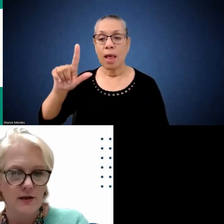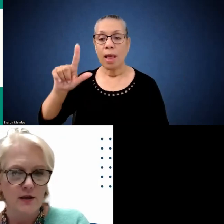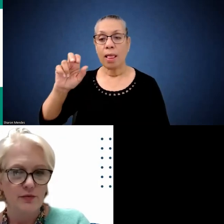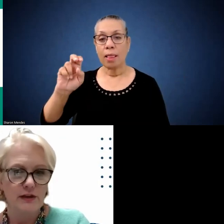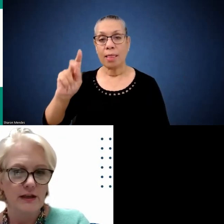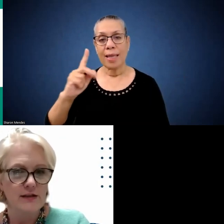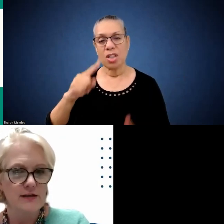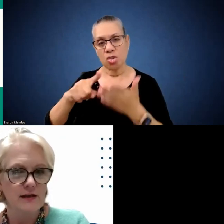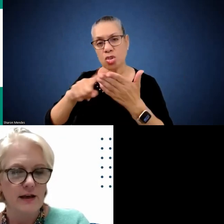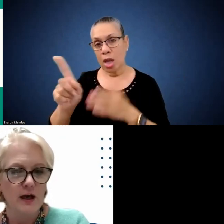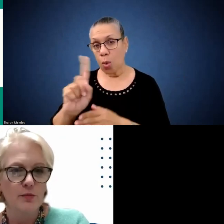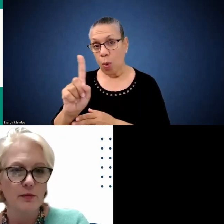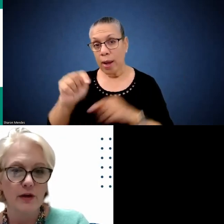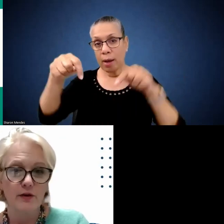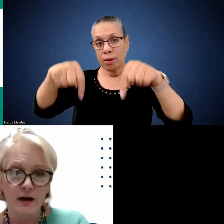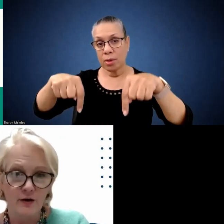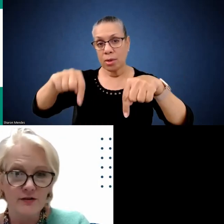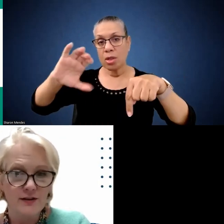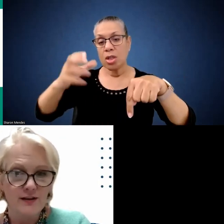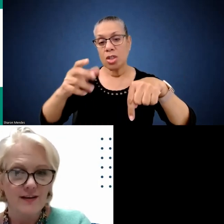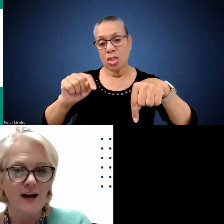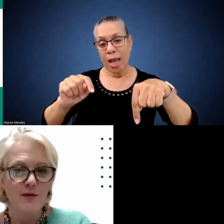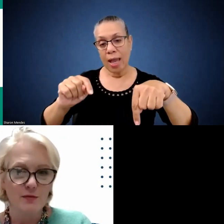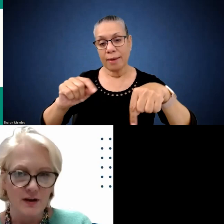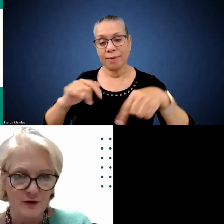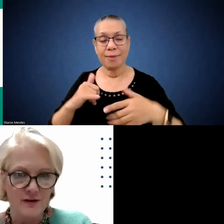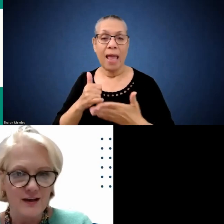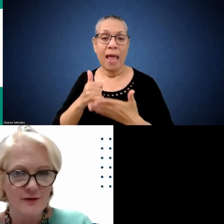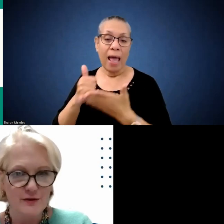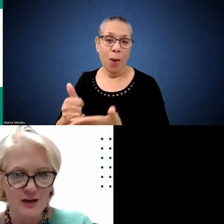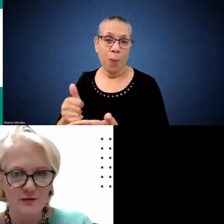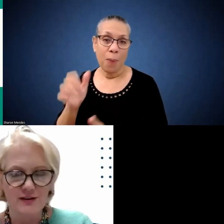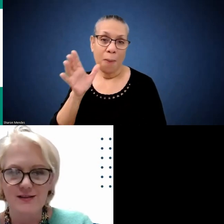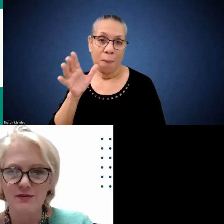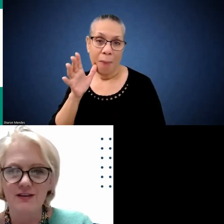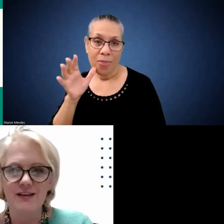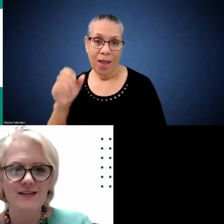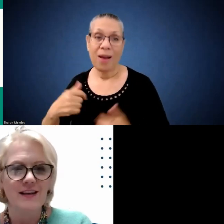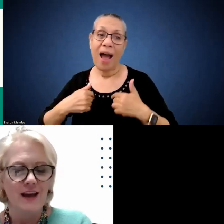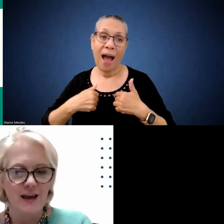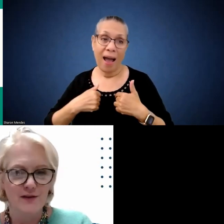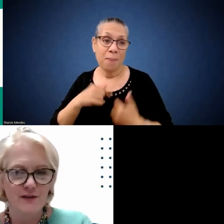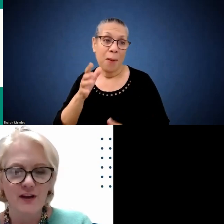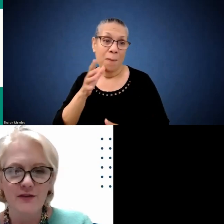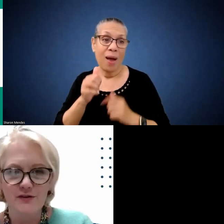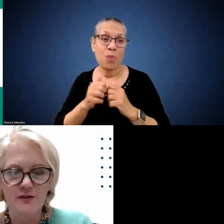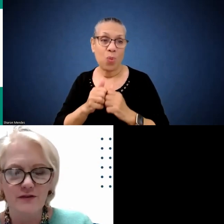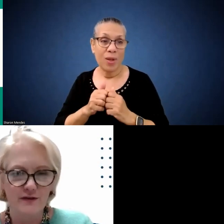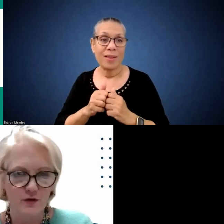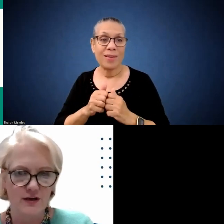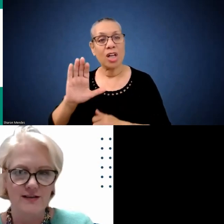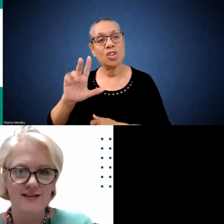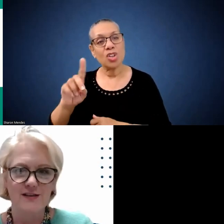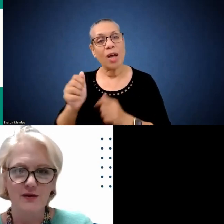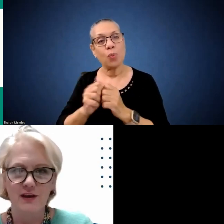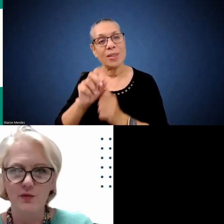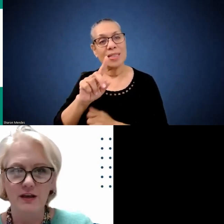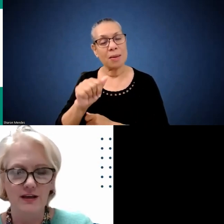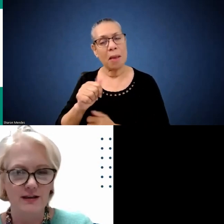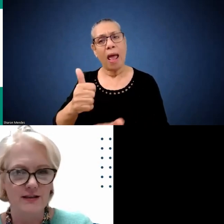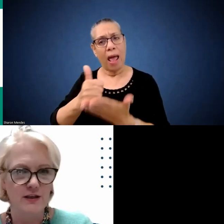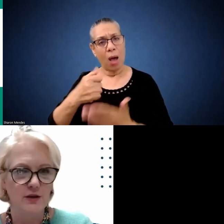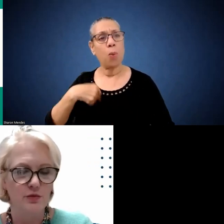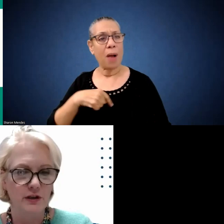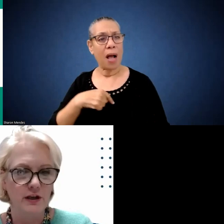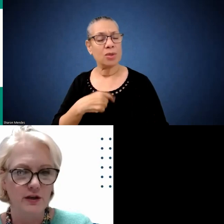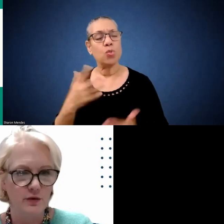chat. Please help a mother out. I'm a mother of a child with disabilities, and fill out the survey for us so that we